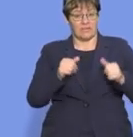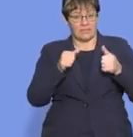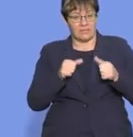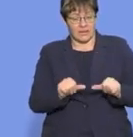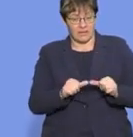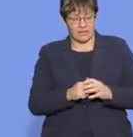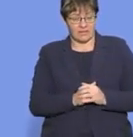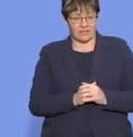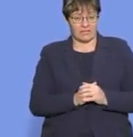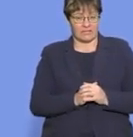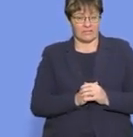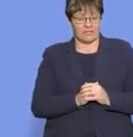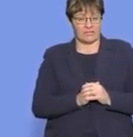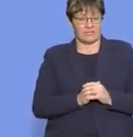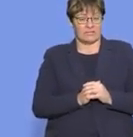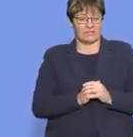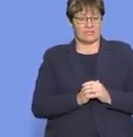Then,